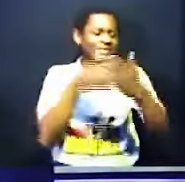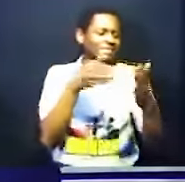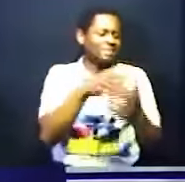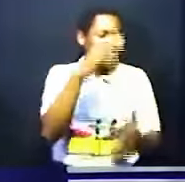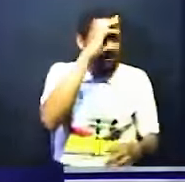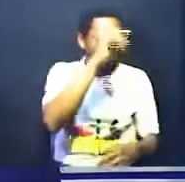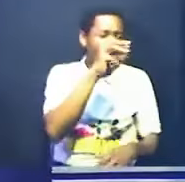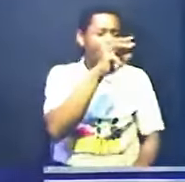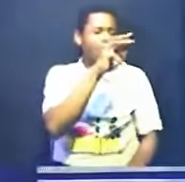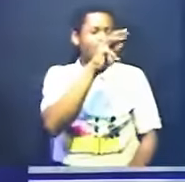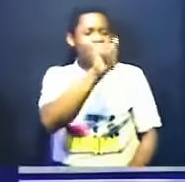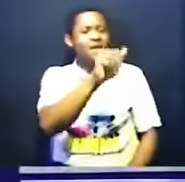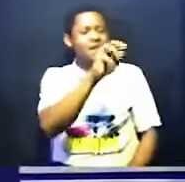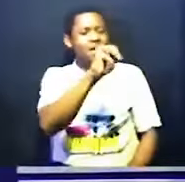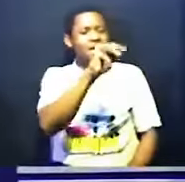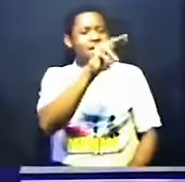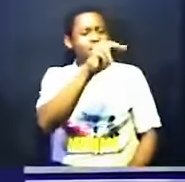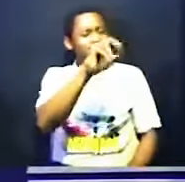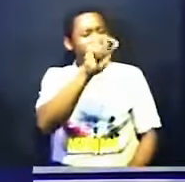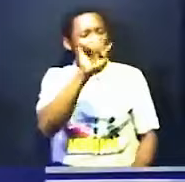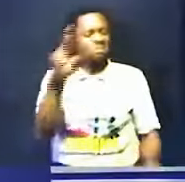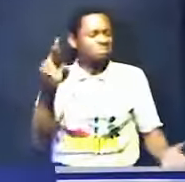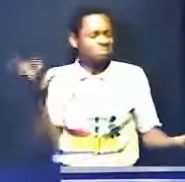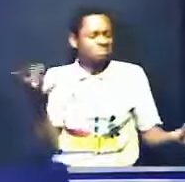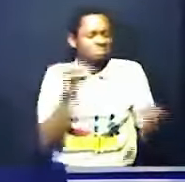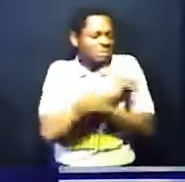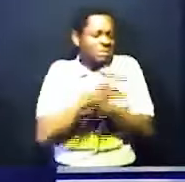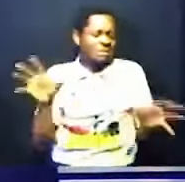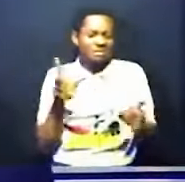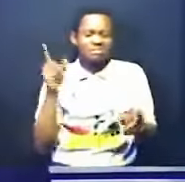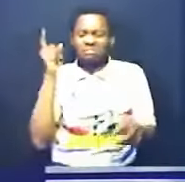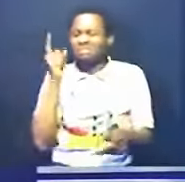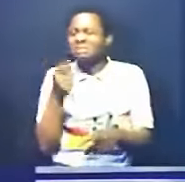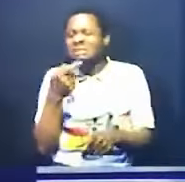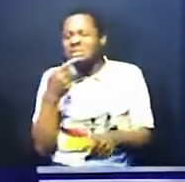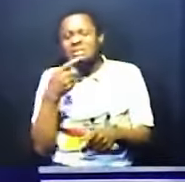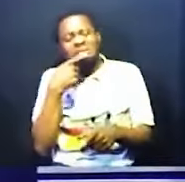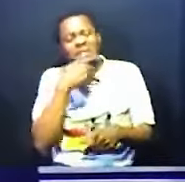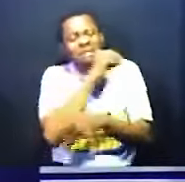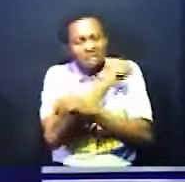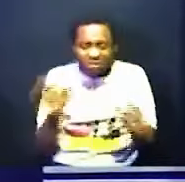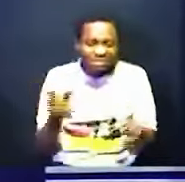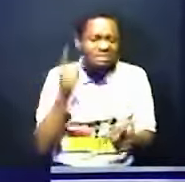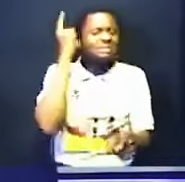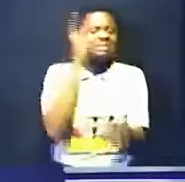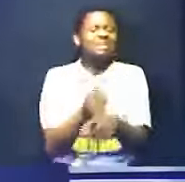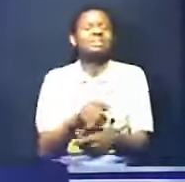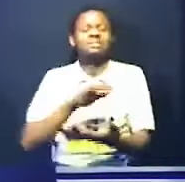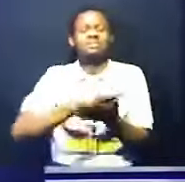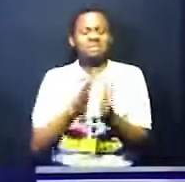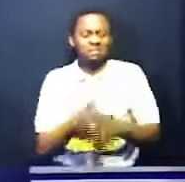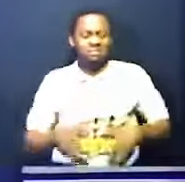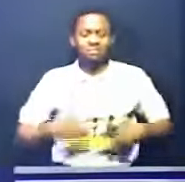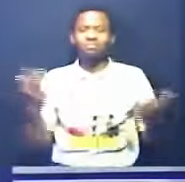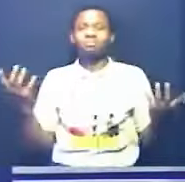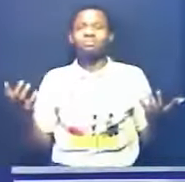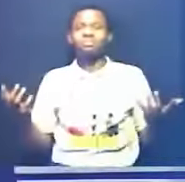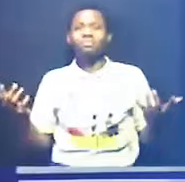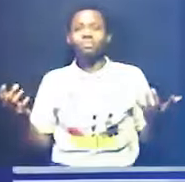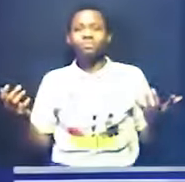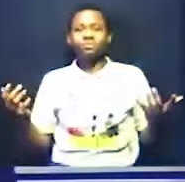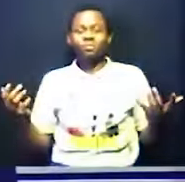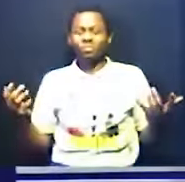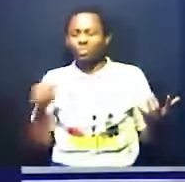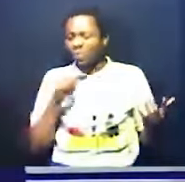Amnon. In fact, he did nothing about the matter. David. He would not even